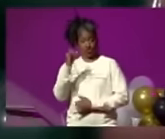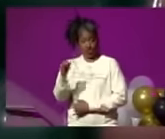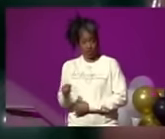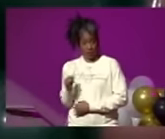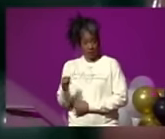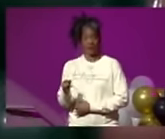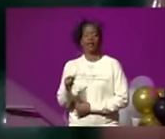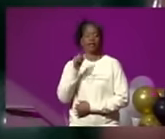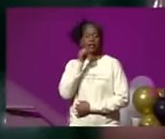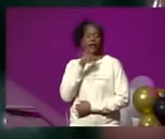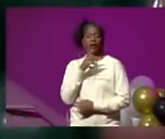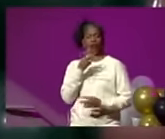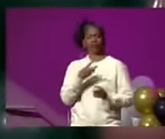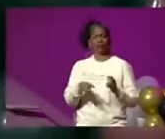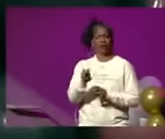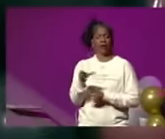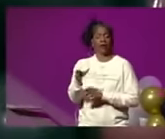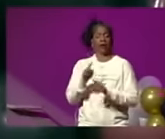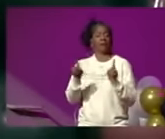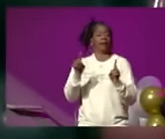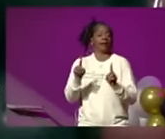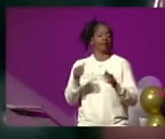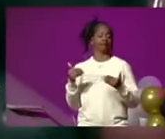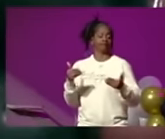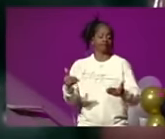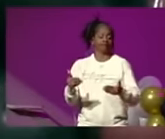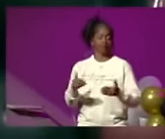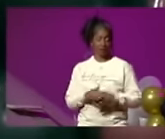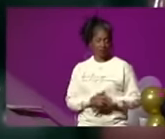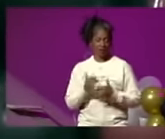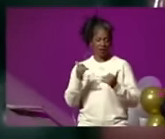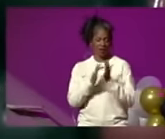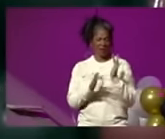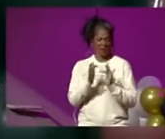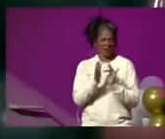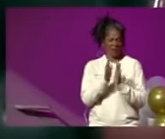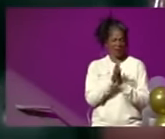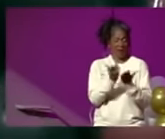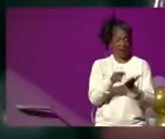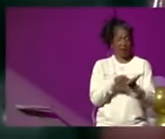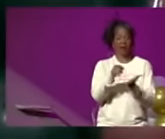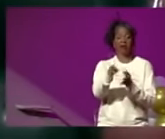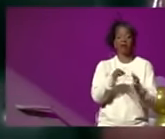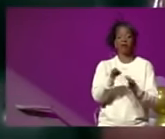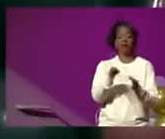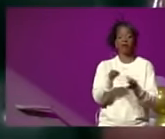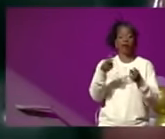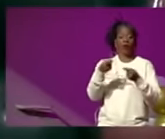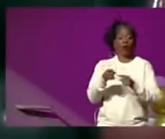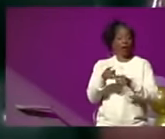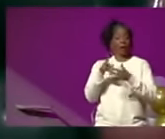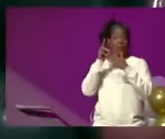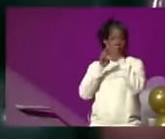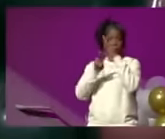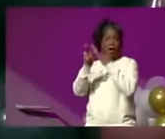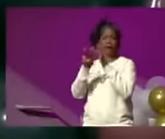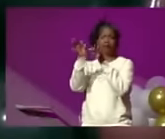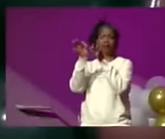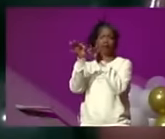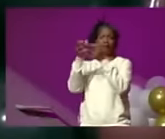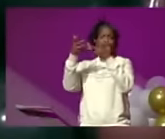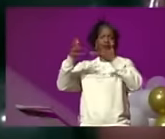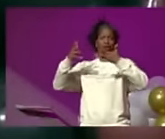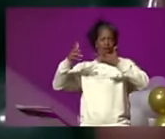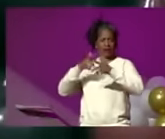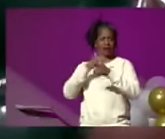in Nazareth. And the book says it's so that what was spoken by the prophets could be fulfilled. He shall